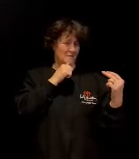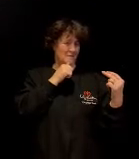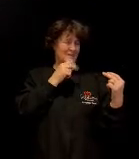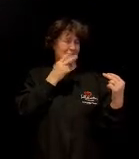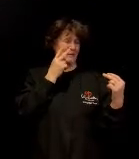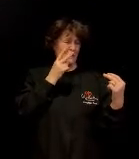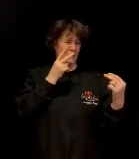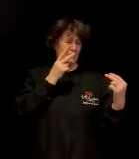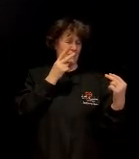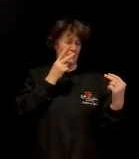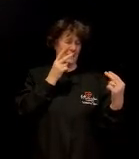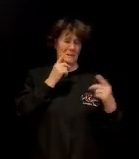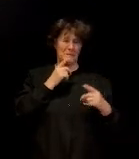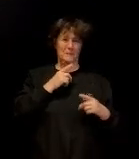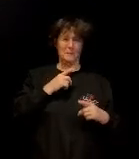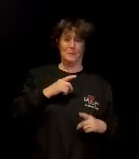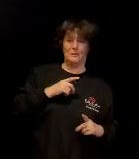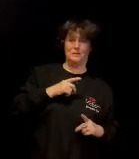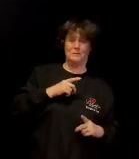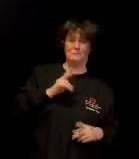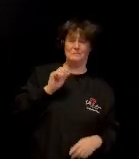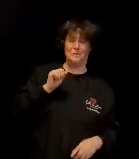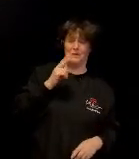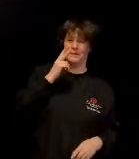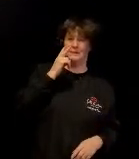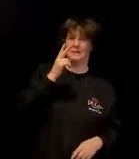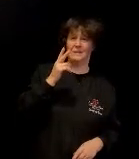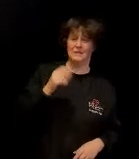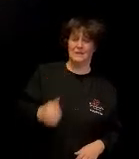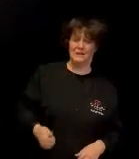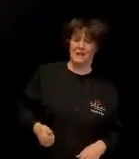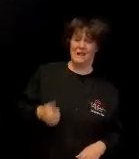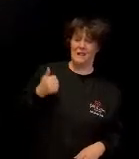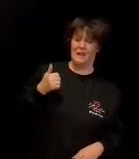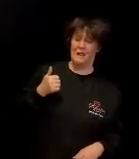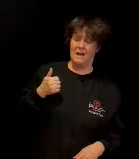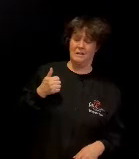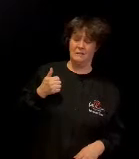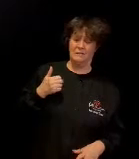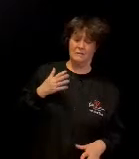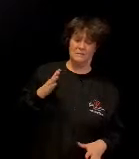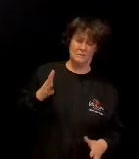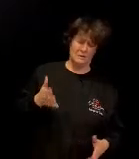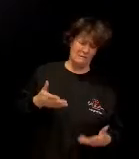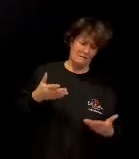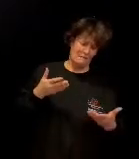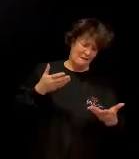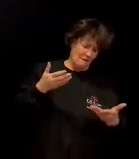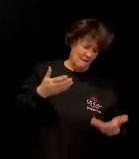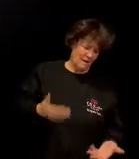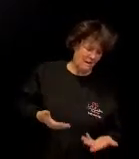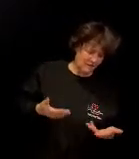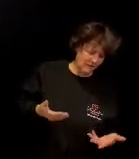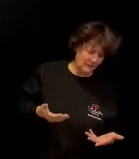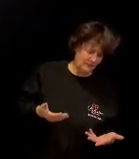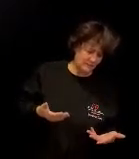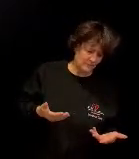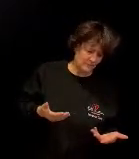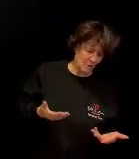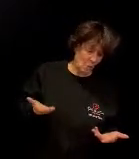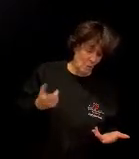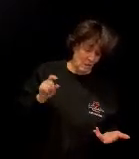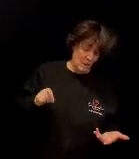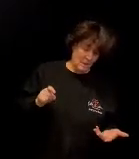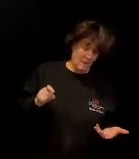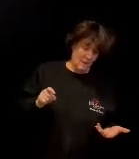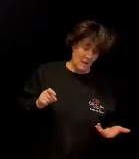the despair. You can see that life has weighed them down. And what they need is to be